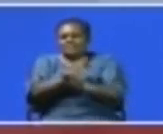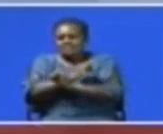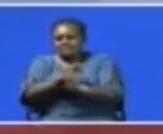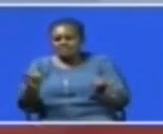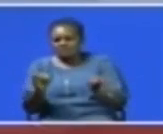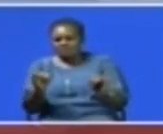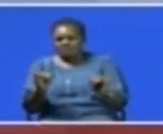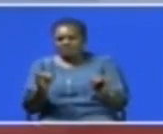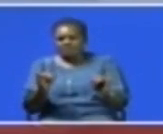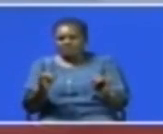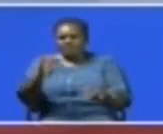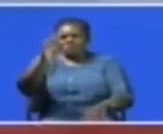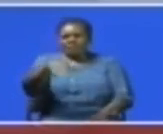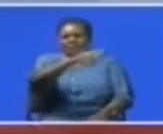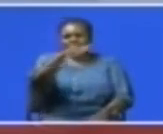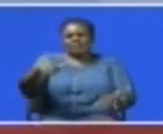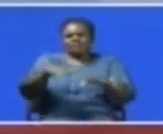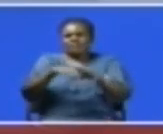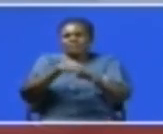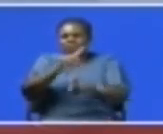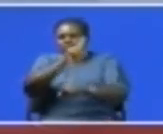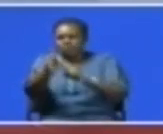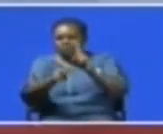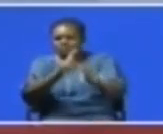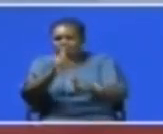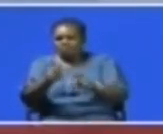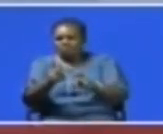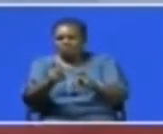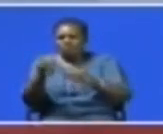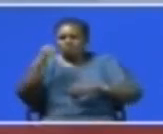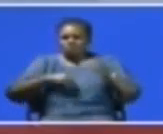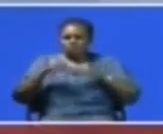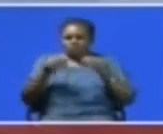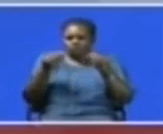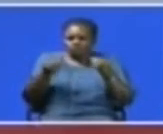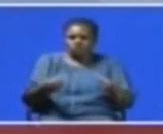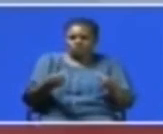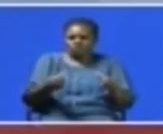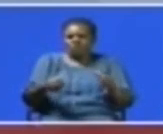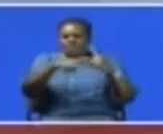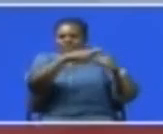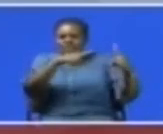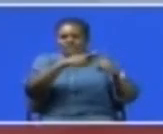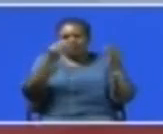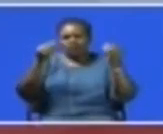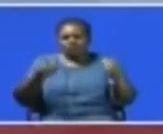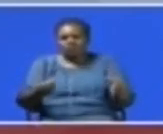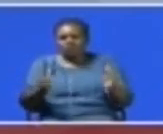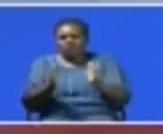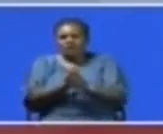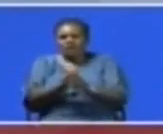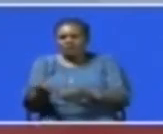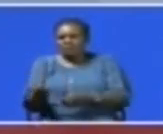transparency. Lawmakers sought answers from Mutyambai on how he will fix corruption, extrajudicial killings, and the reemergence